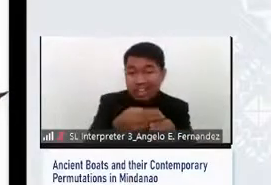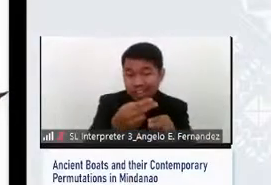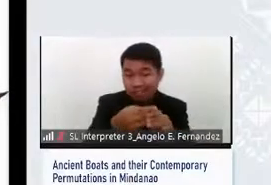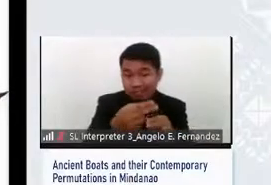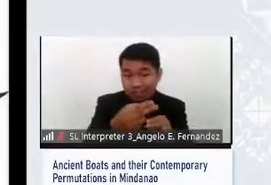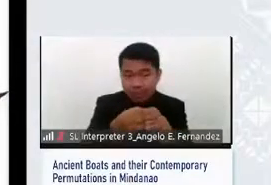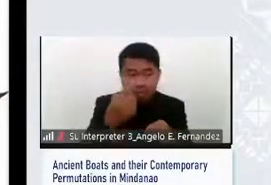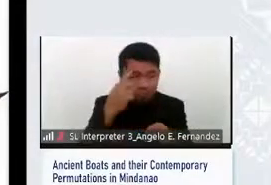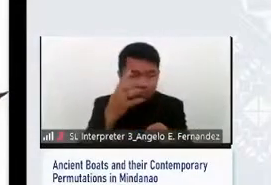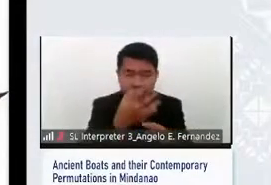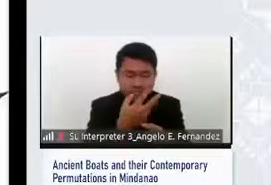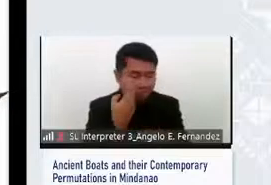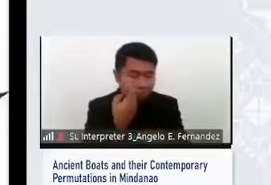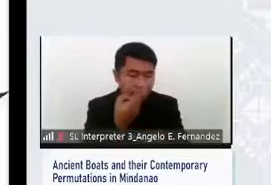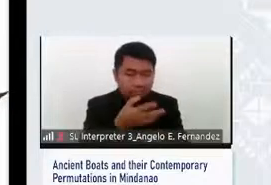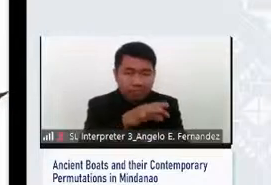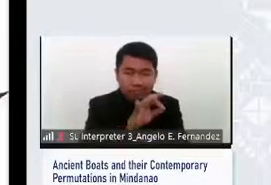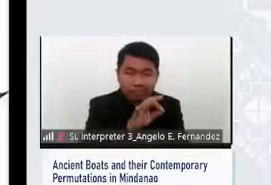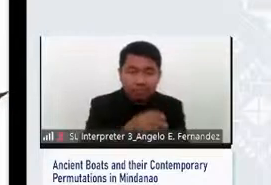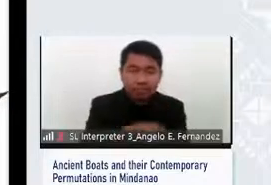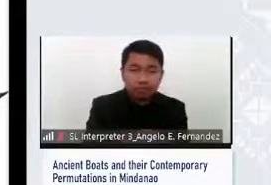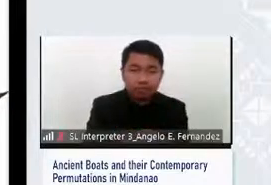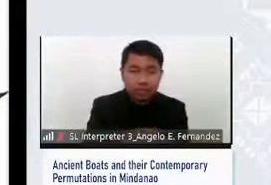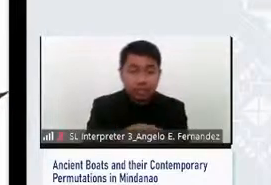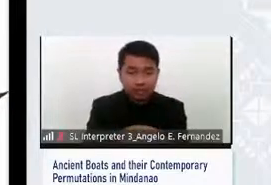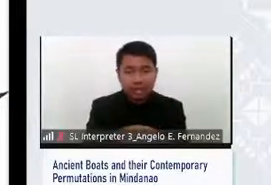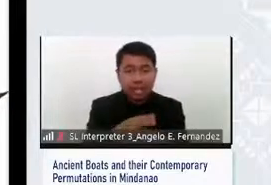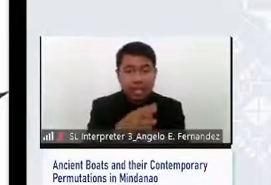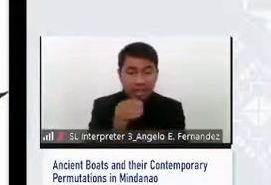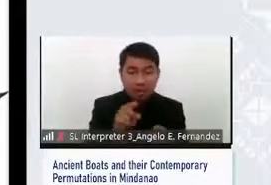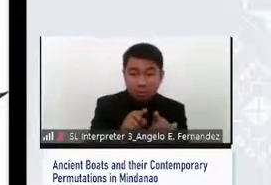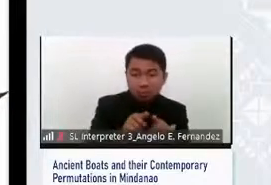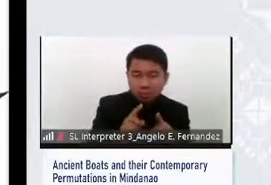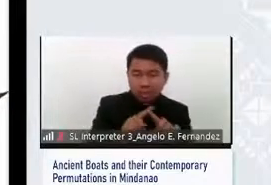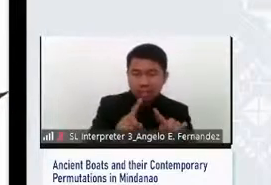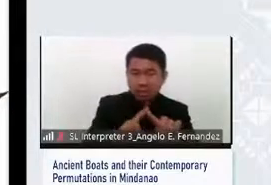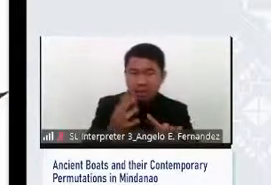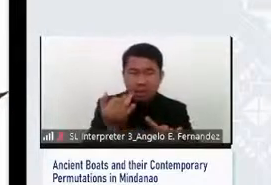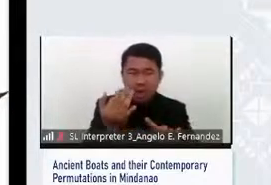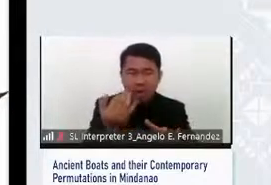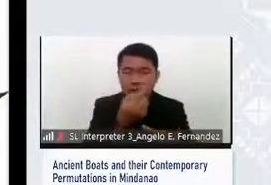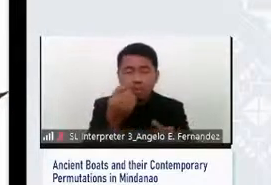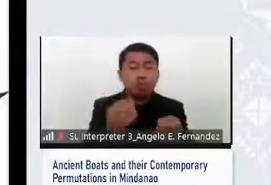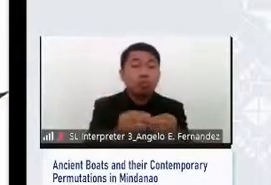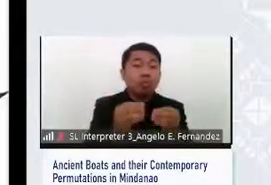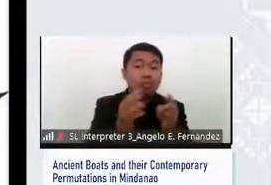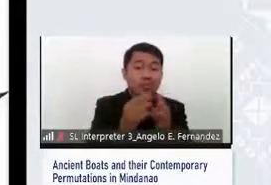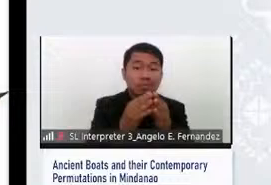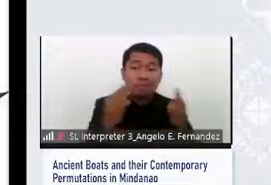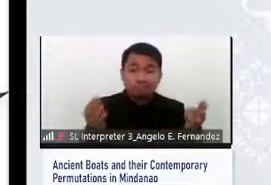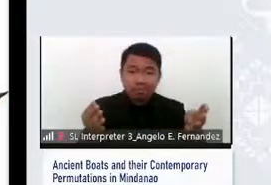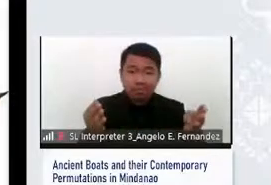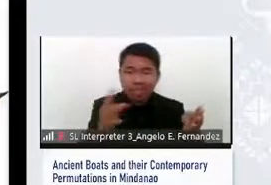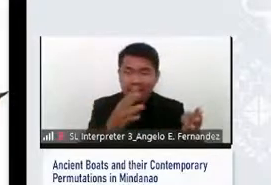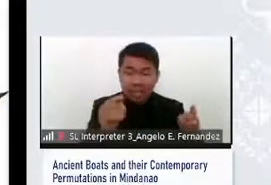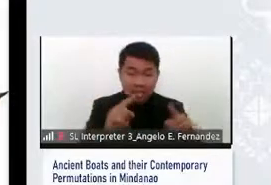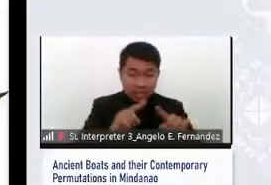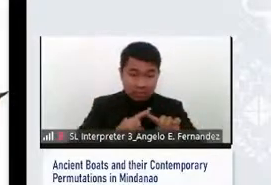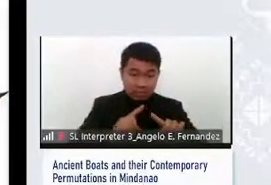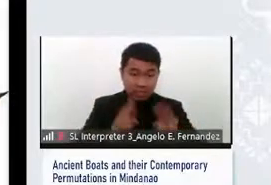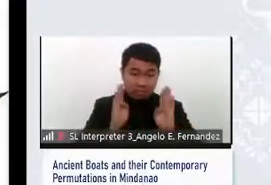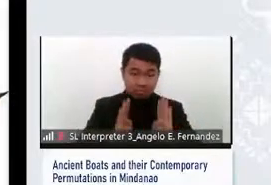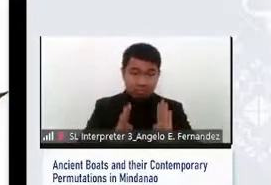This one is quite different from the others since it is significantly bigger and the type of wood is quite different, as you can see in the picture in your left.